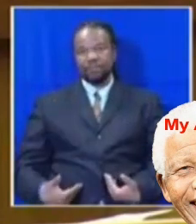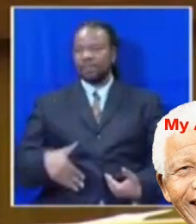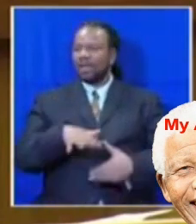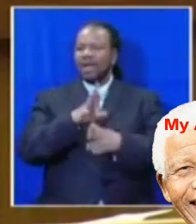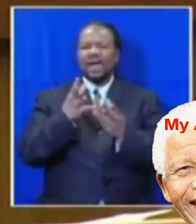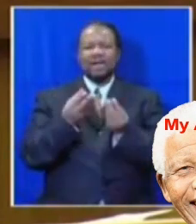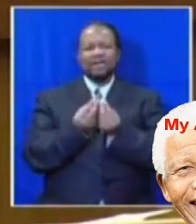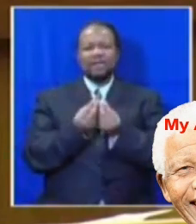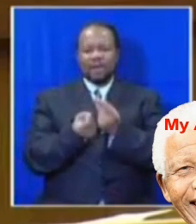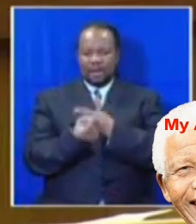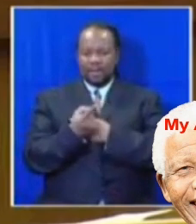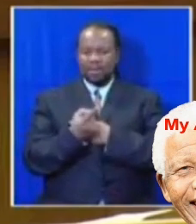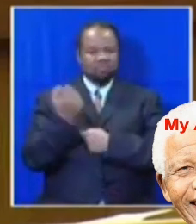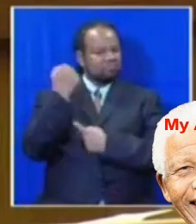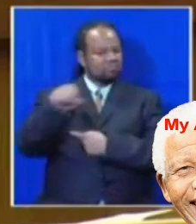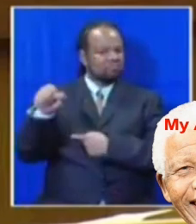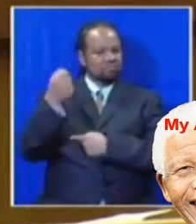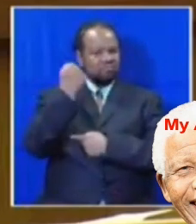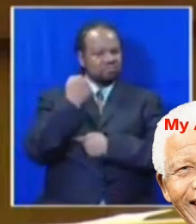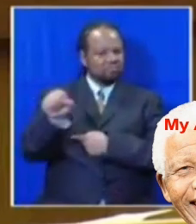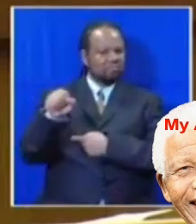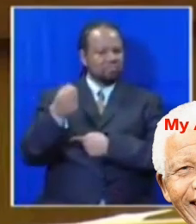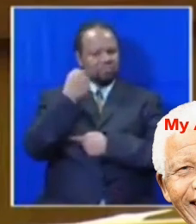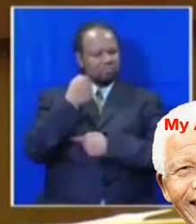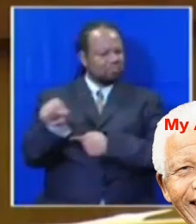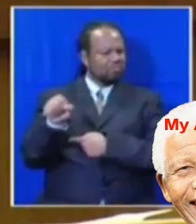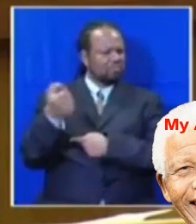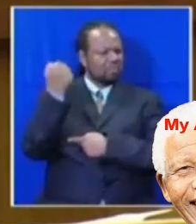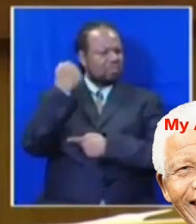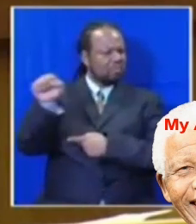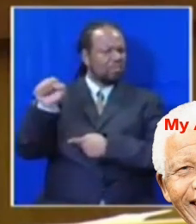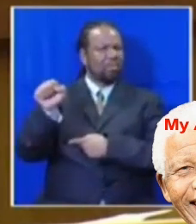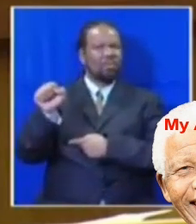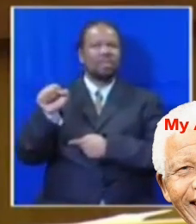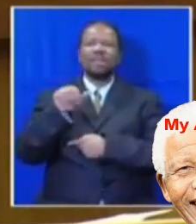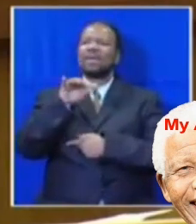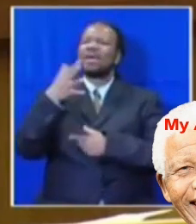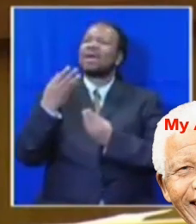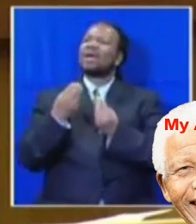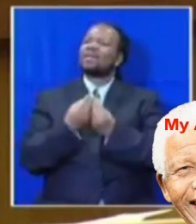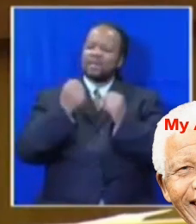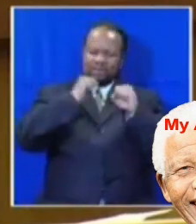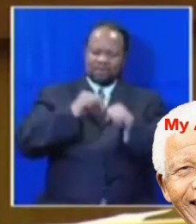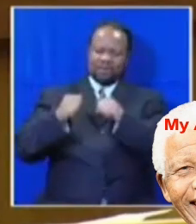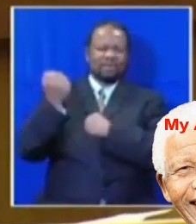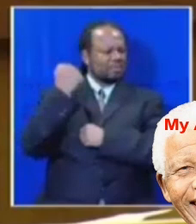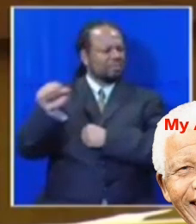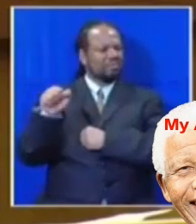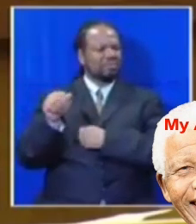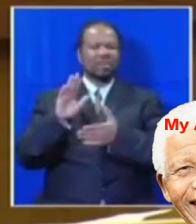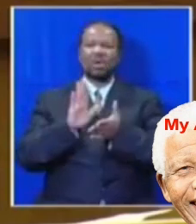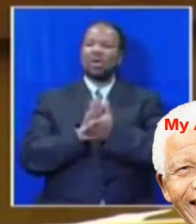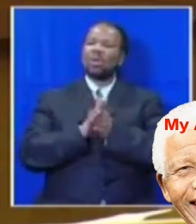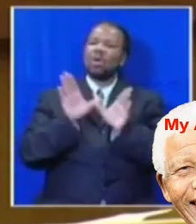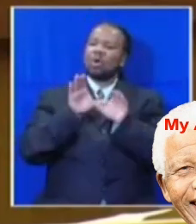house. They object to every bill, they object to every treaty, they object to every committee